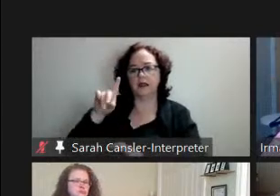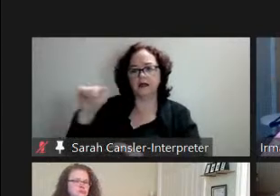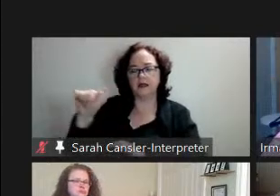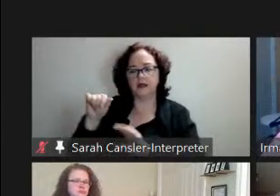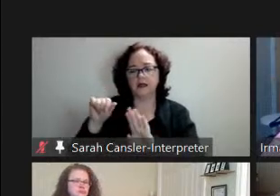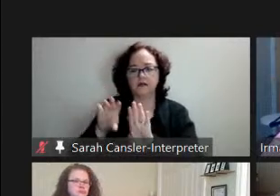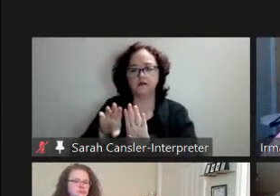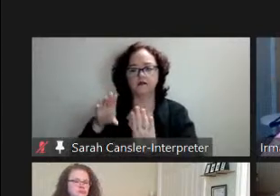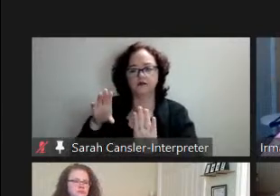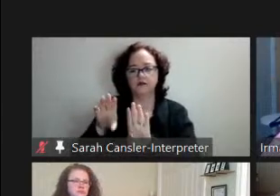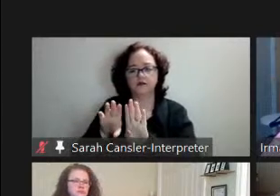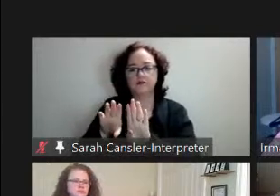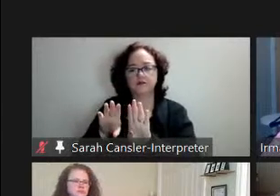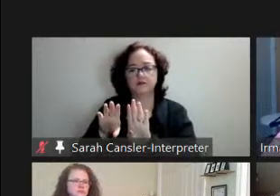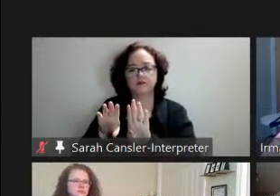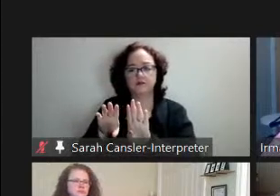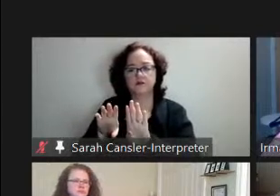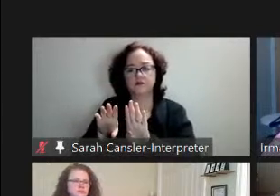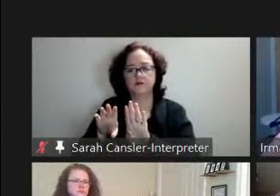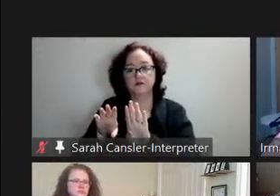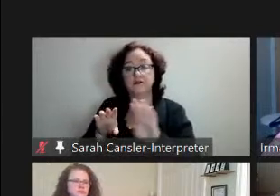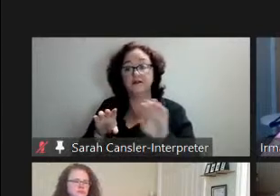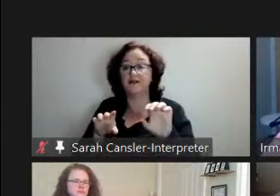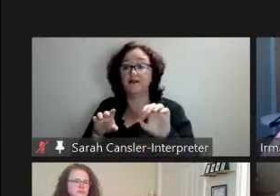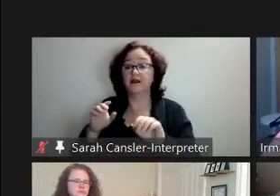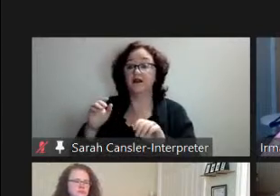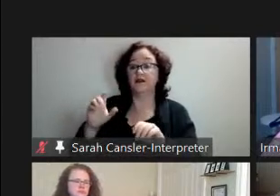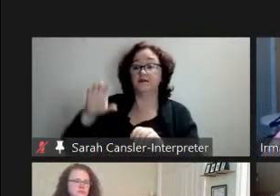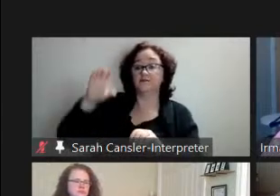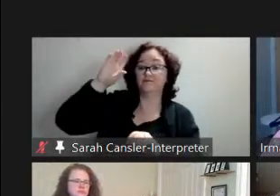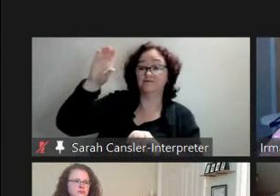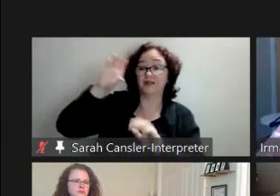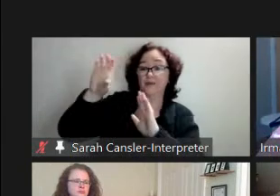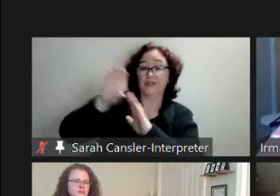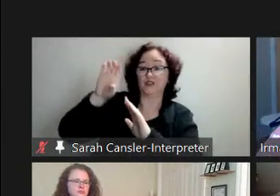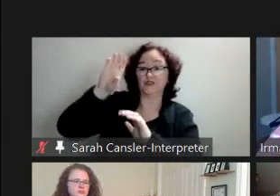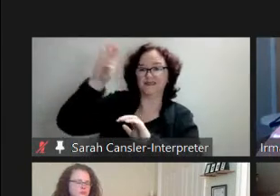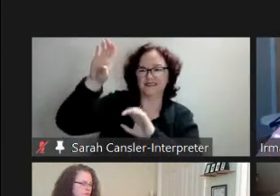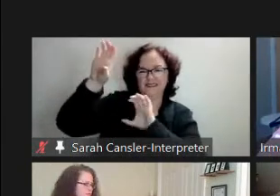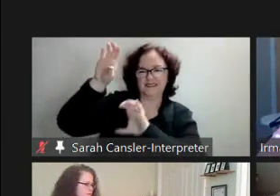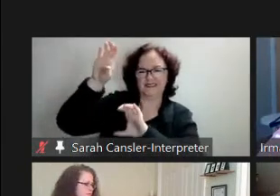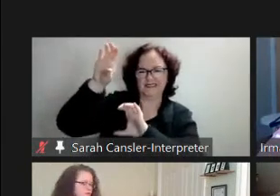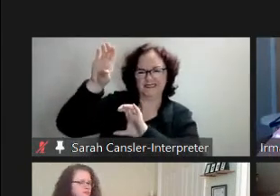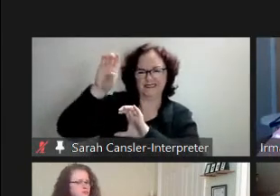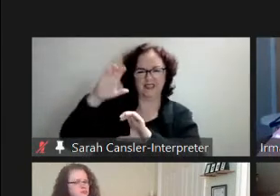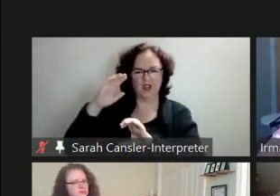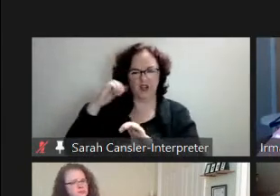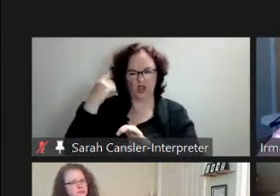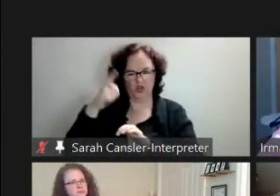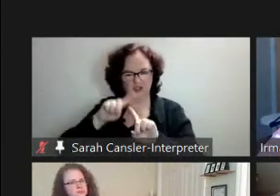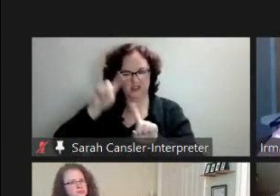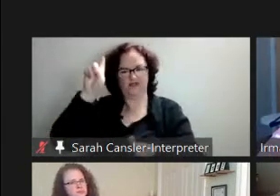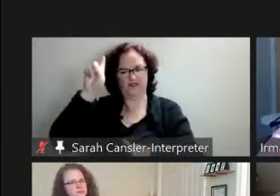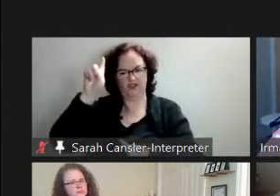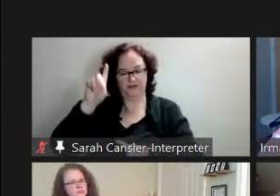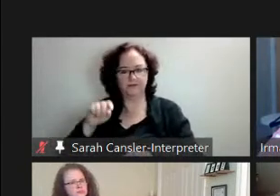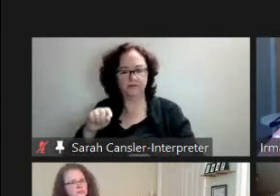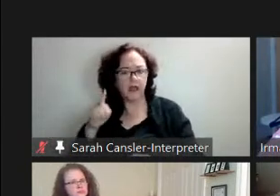looking than the upper right-hand picture, which is the small swing gate. I think we have some more pictures coming up.